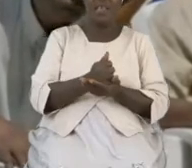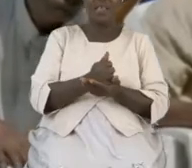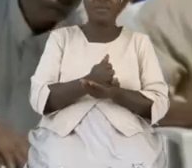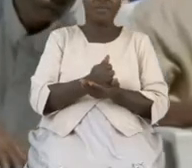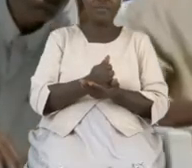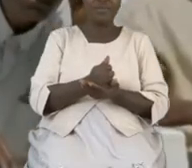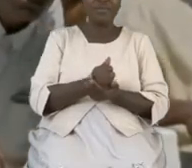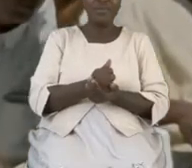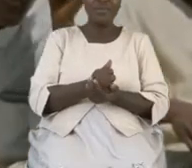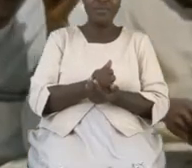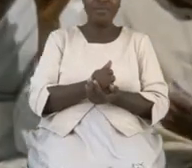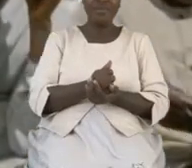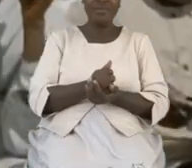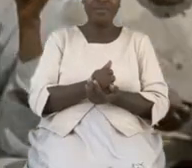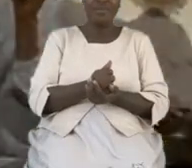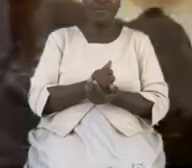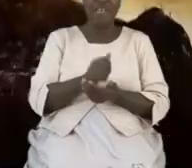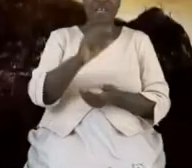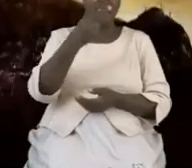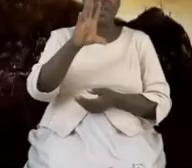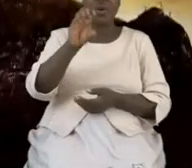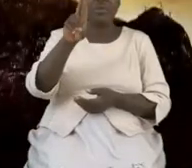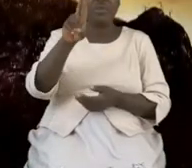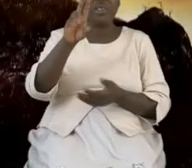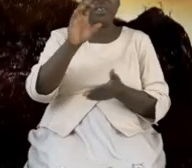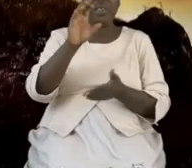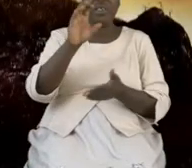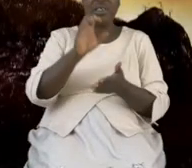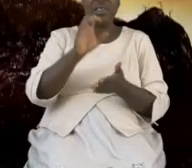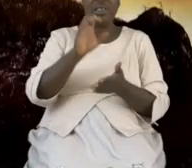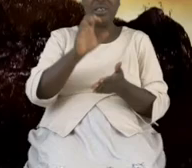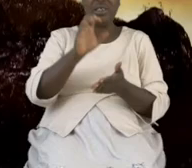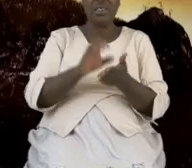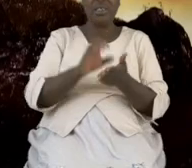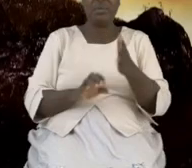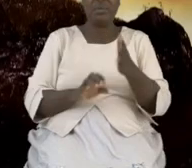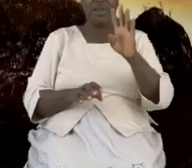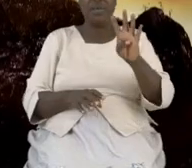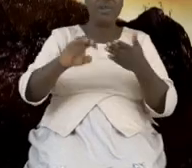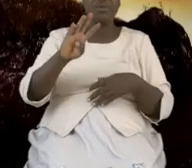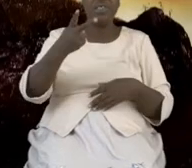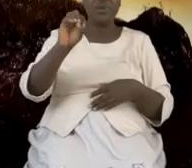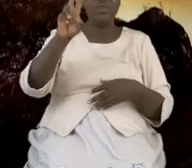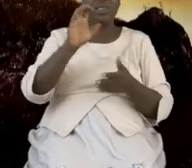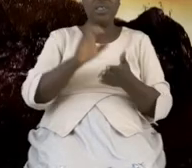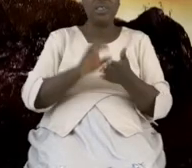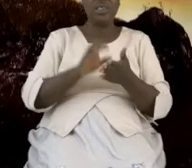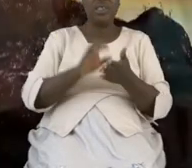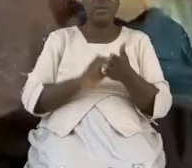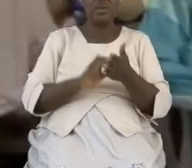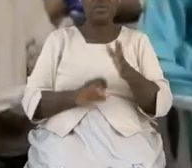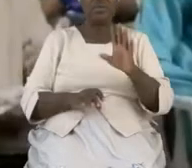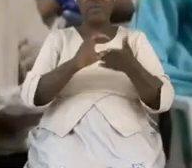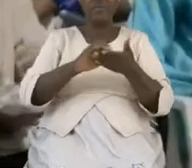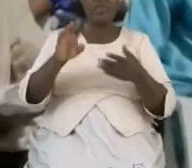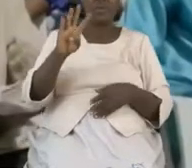Look at 2 Corinthians chapter 4. I'm looking at verse 4. 2 Corinthians chapter 4, looking at verse 4.